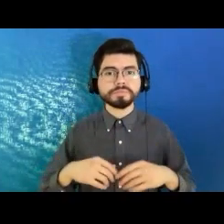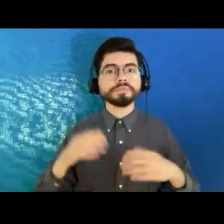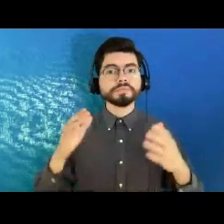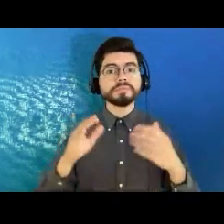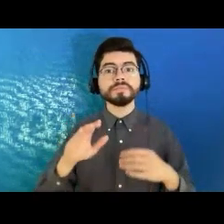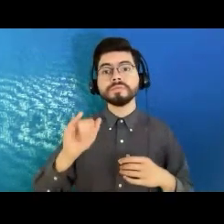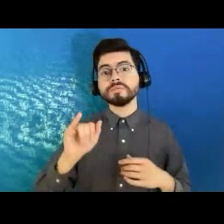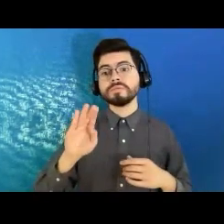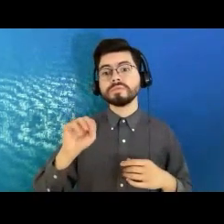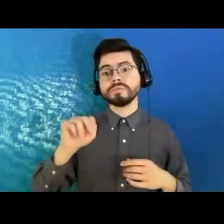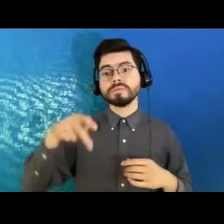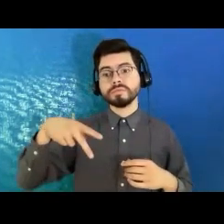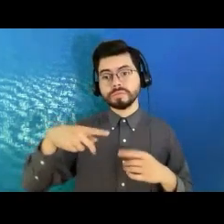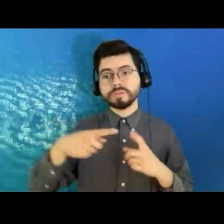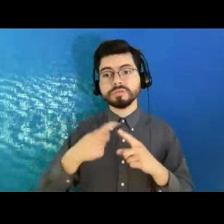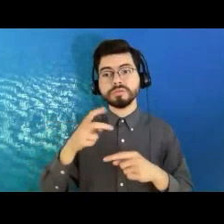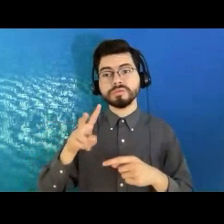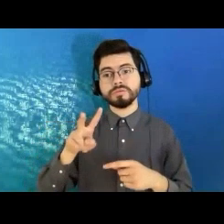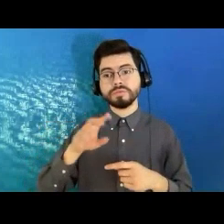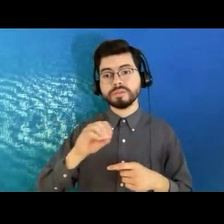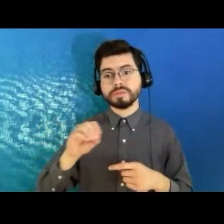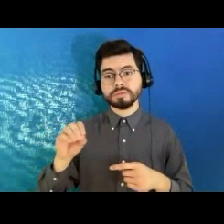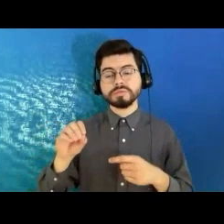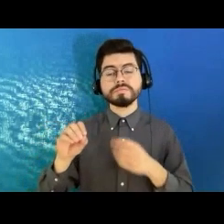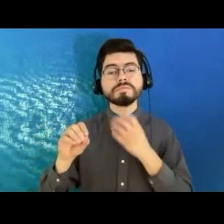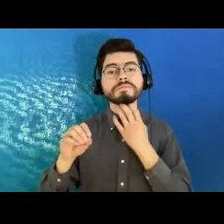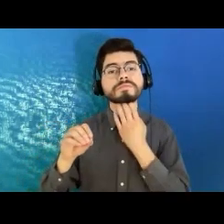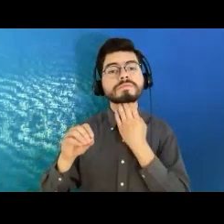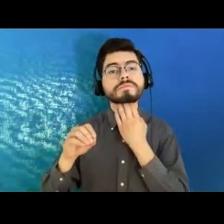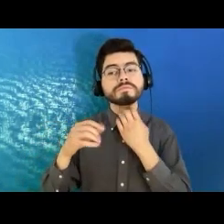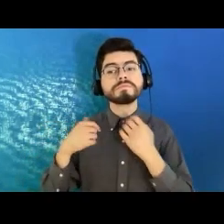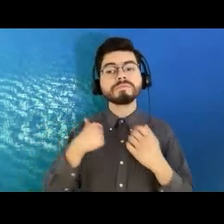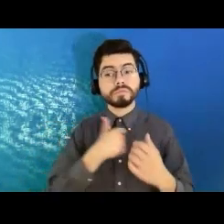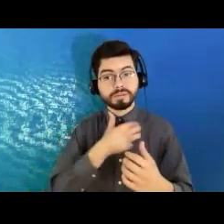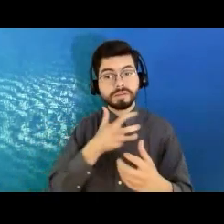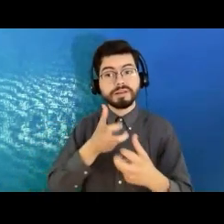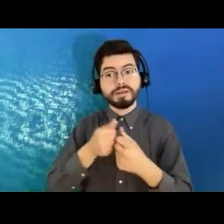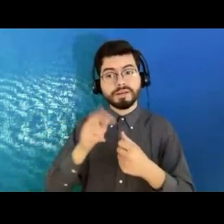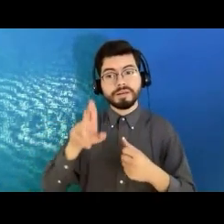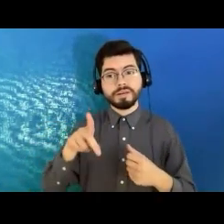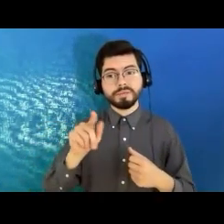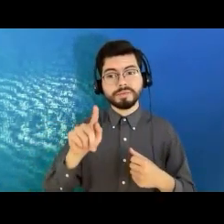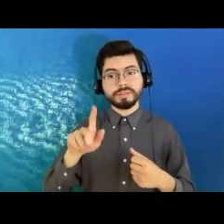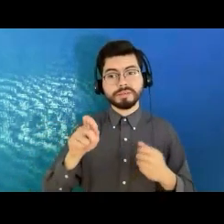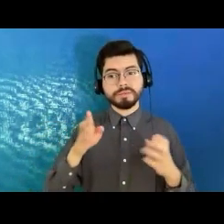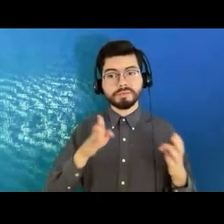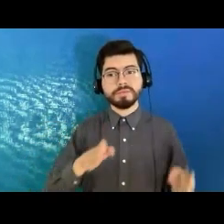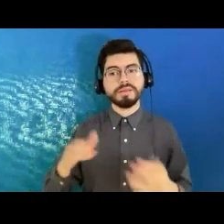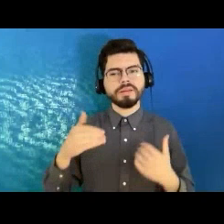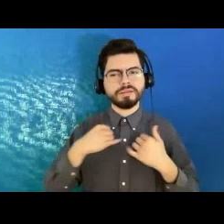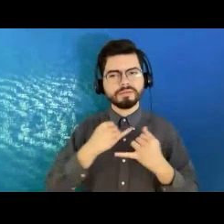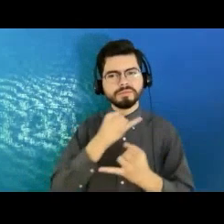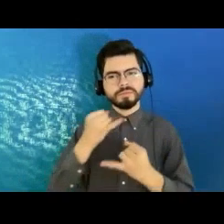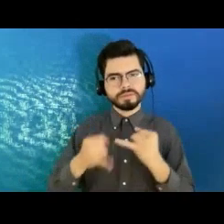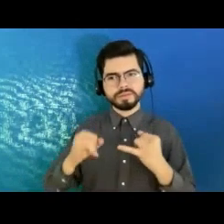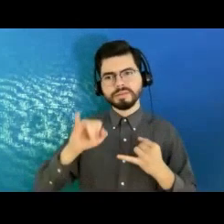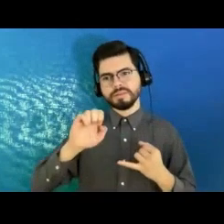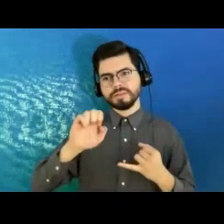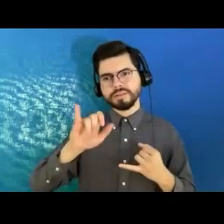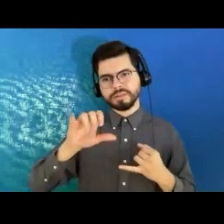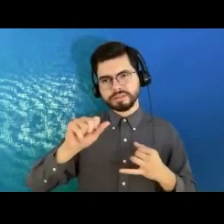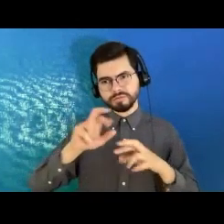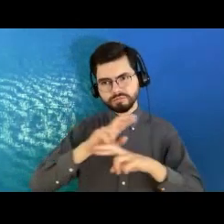from 2000. And again, we are updating this plan. We have a final EIS that is almost ready to come